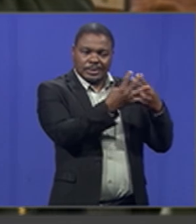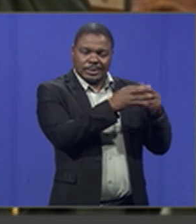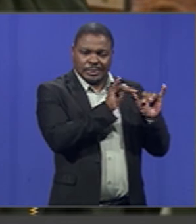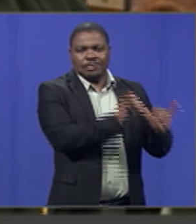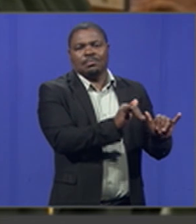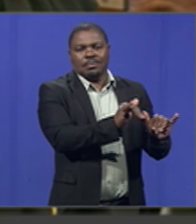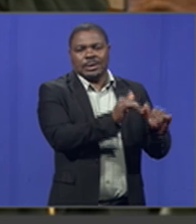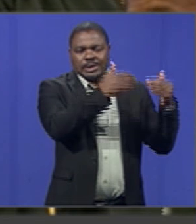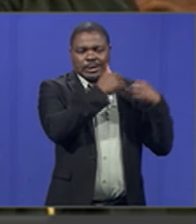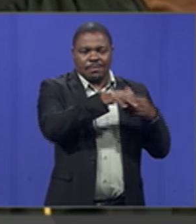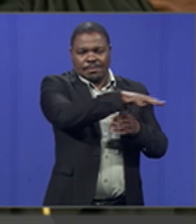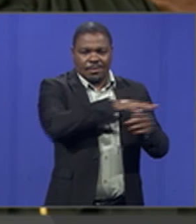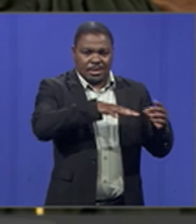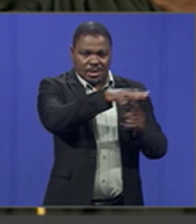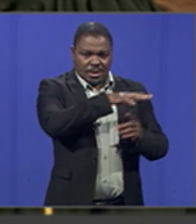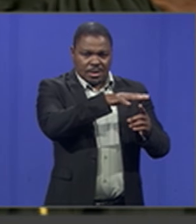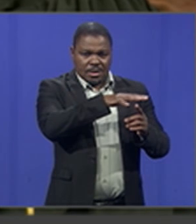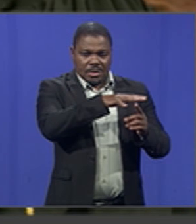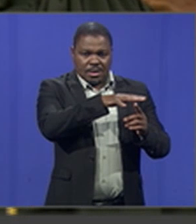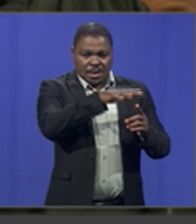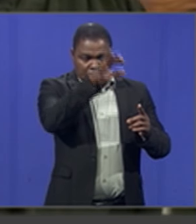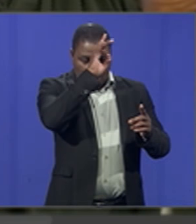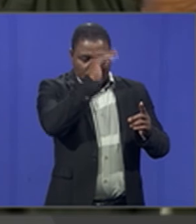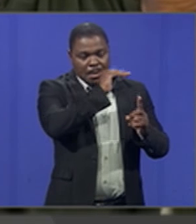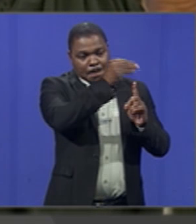some safety by the police,